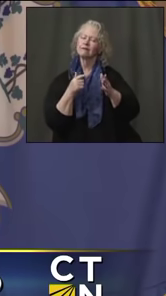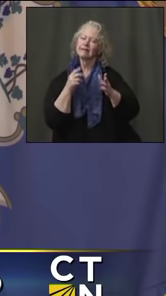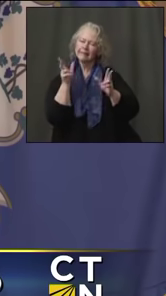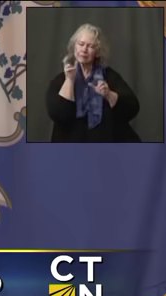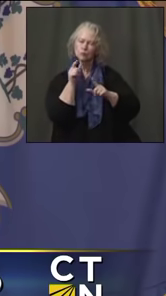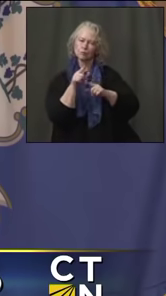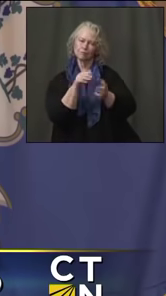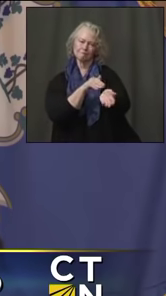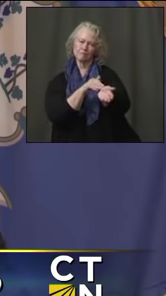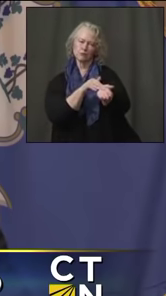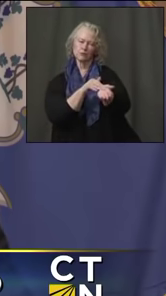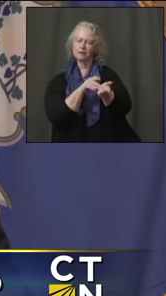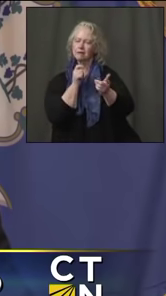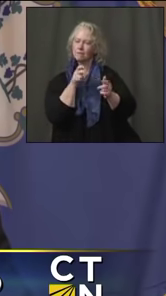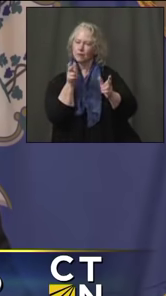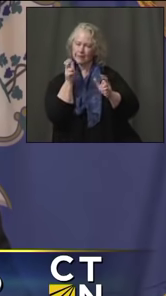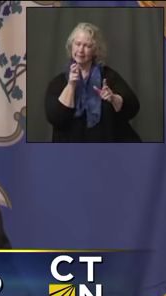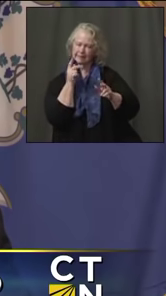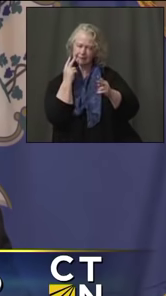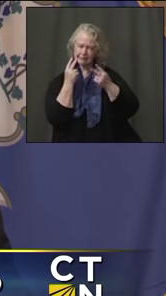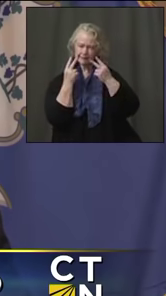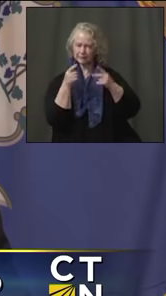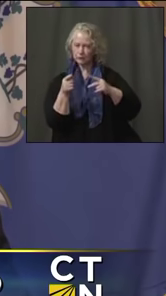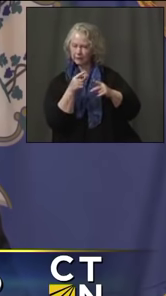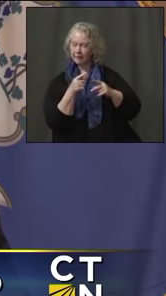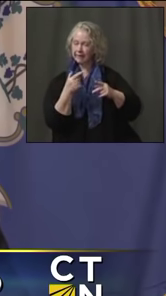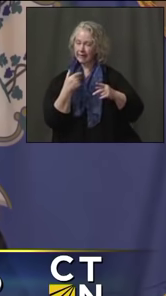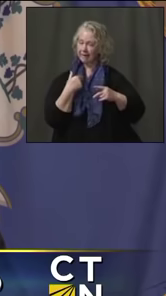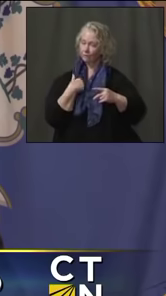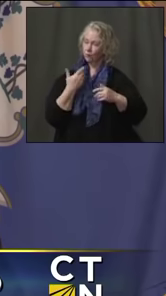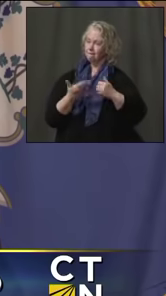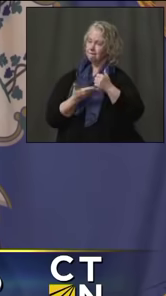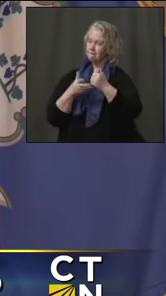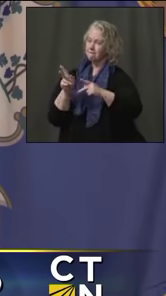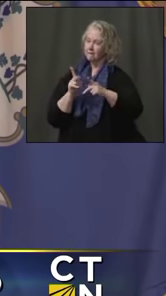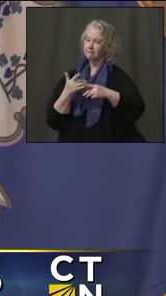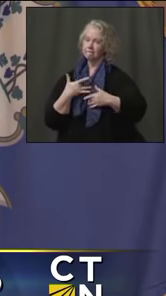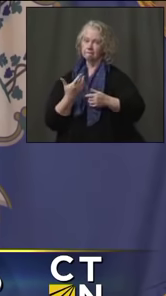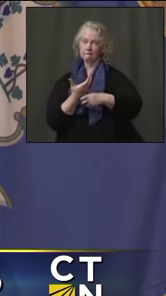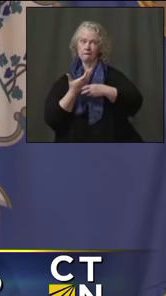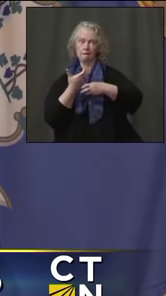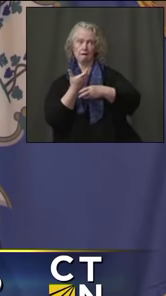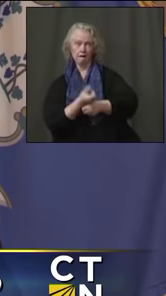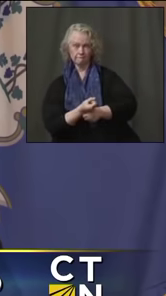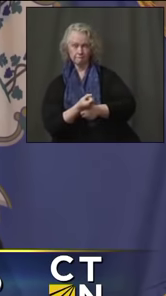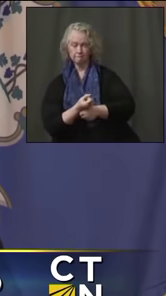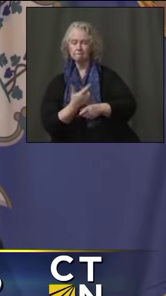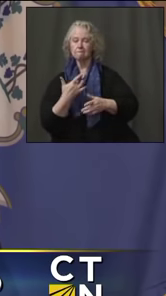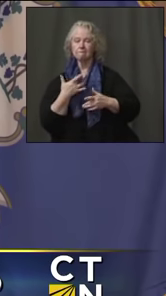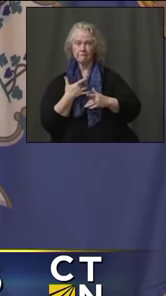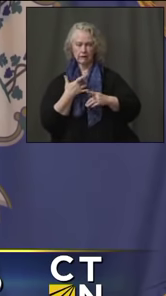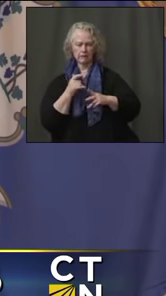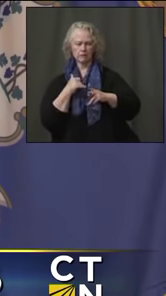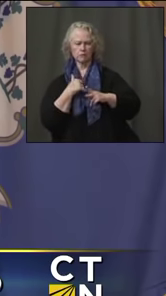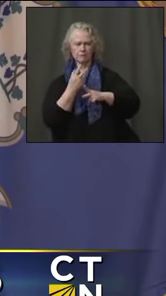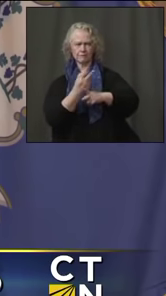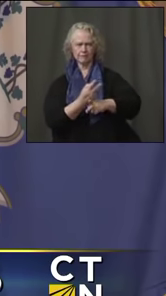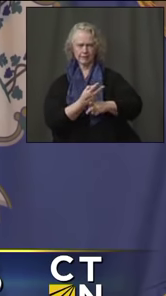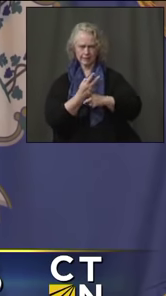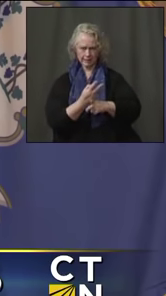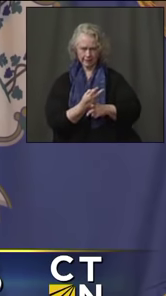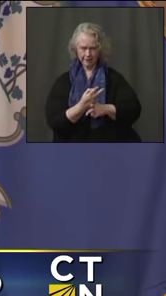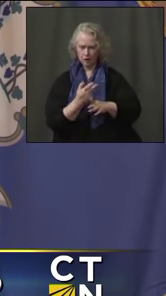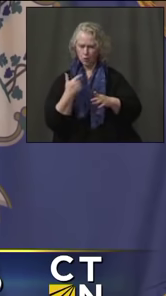follow their lead. And if we give consumers confidence that they are doing this in a measured way with their approval, with the